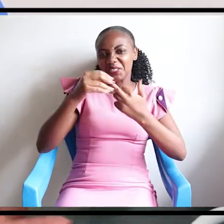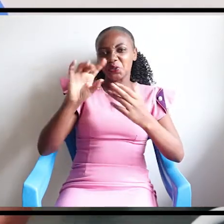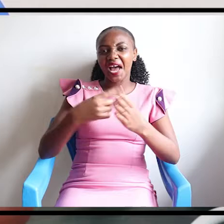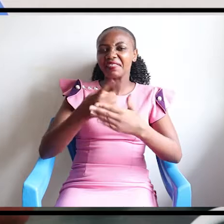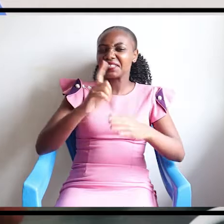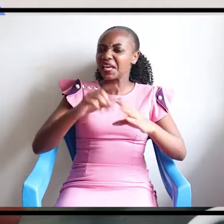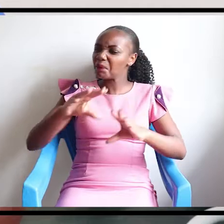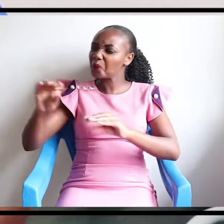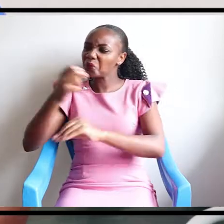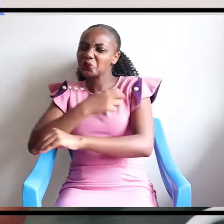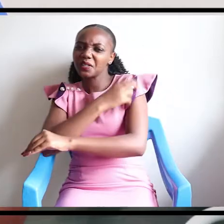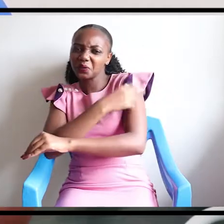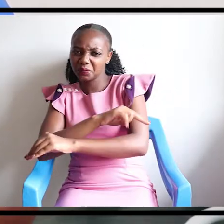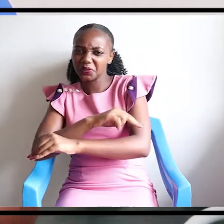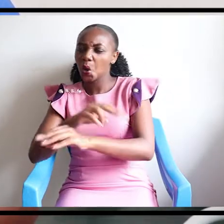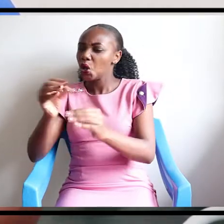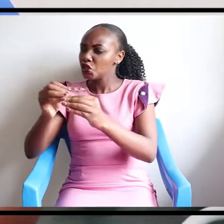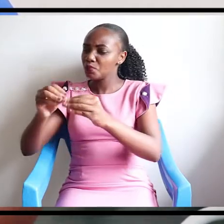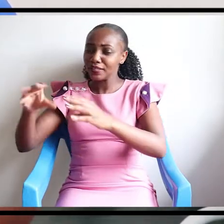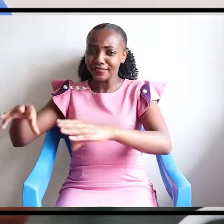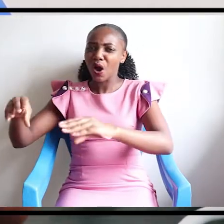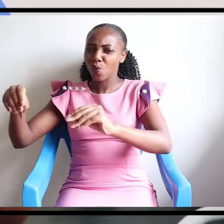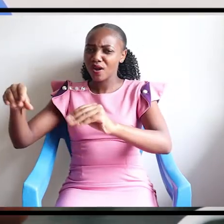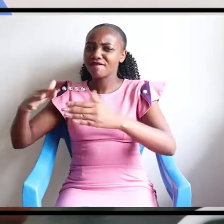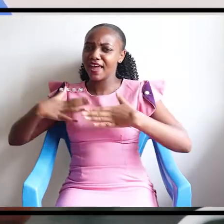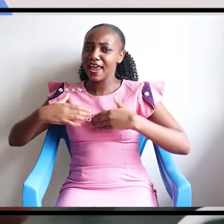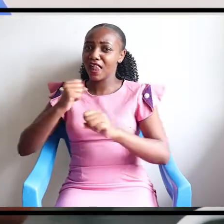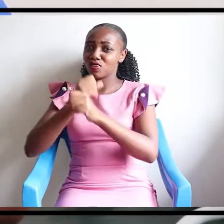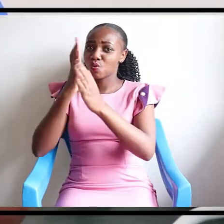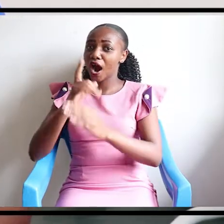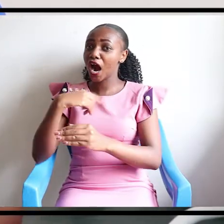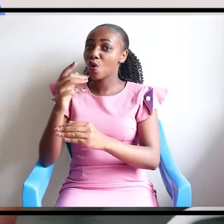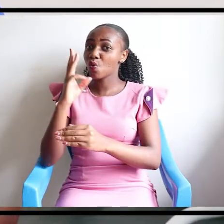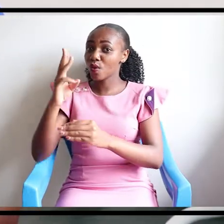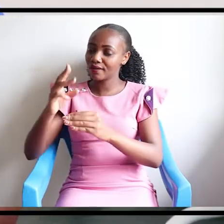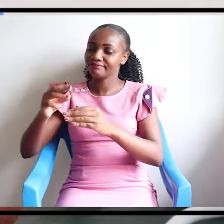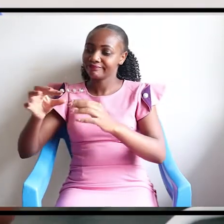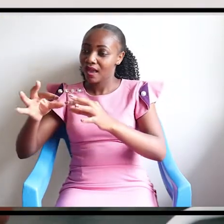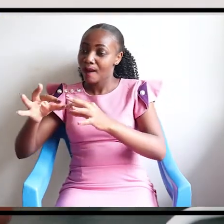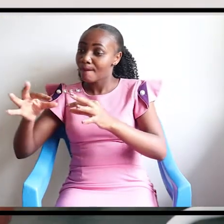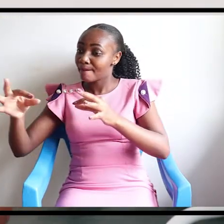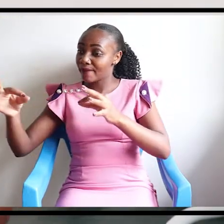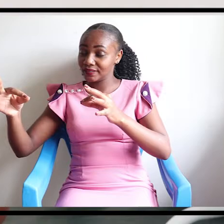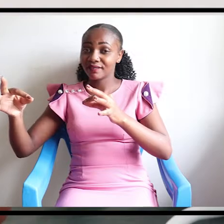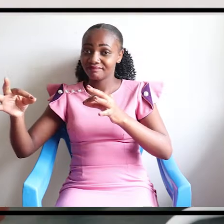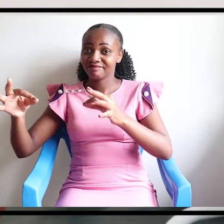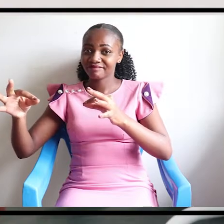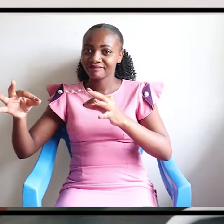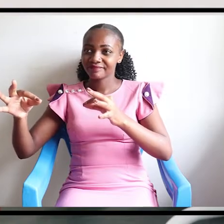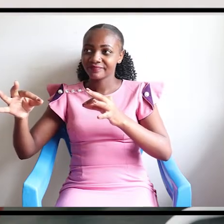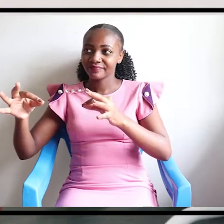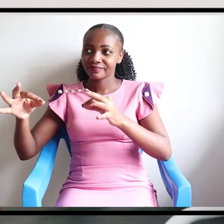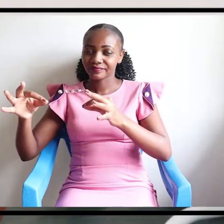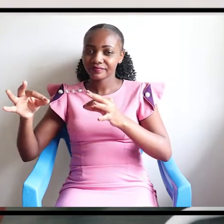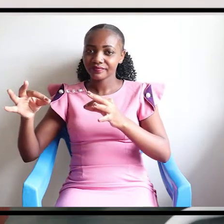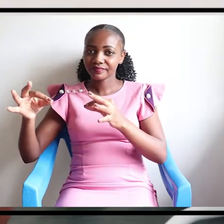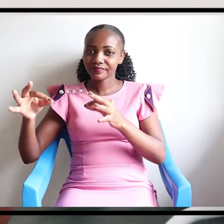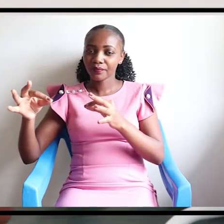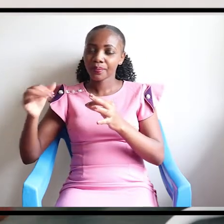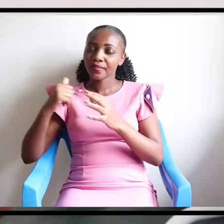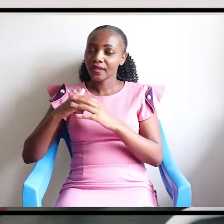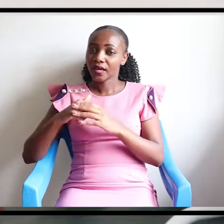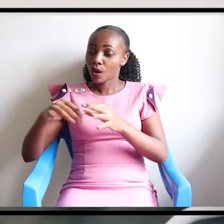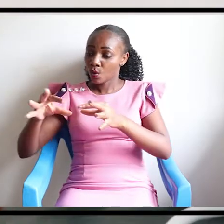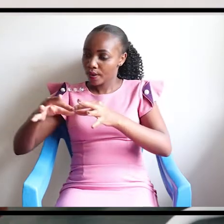to a facility, a qualified health worker will take a measurement of you. This is the way we do it. We'll be demonstrating that another